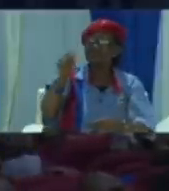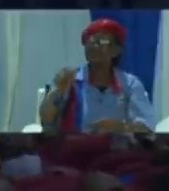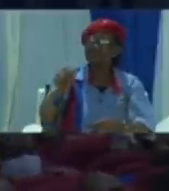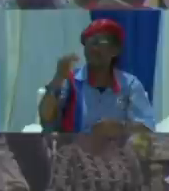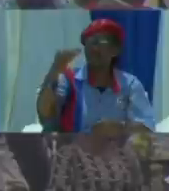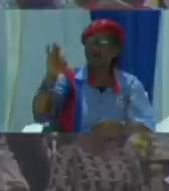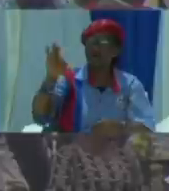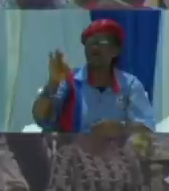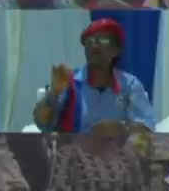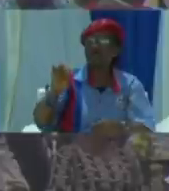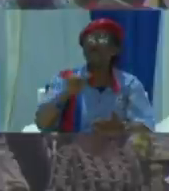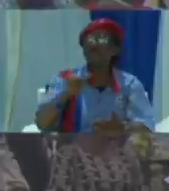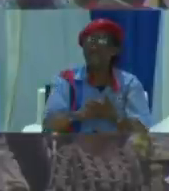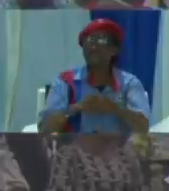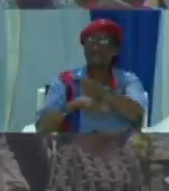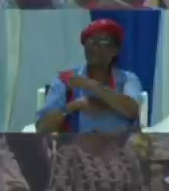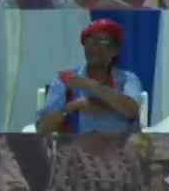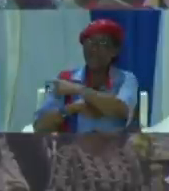daughter.